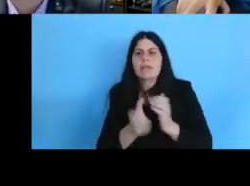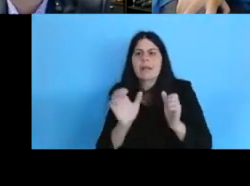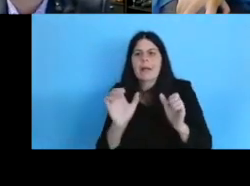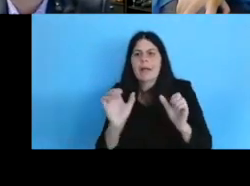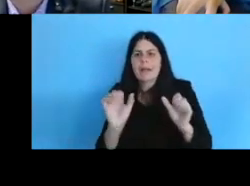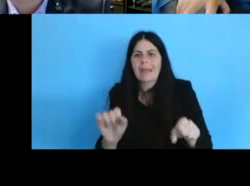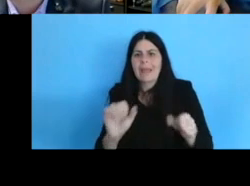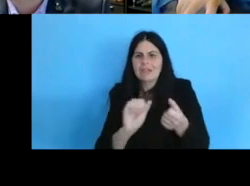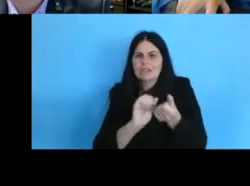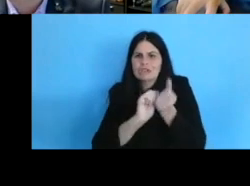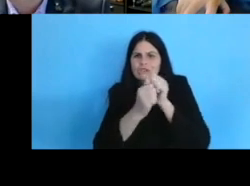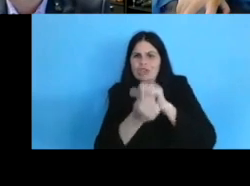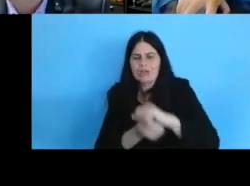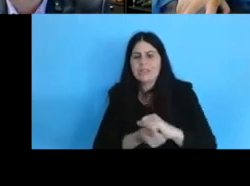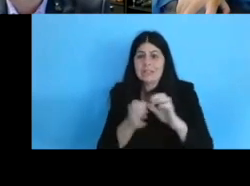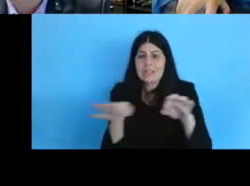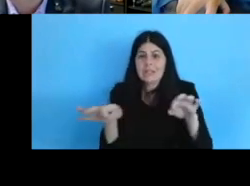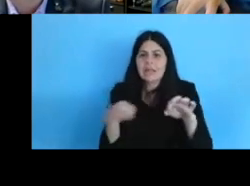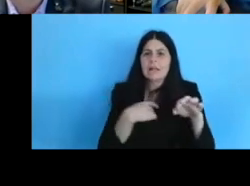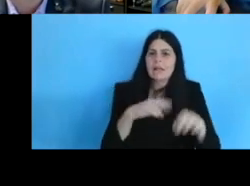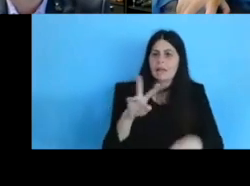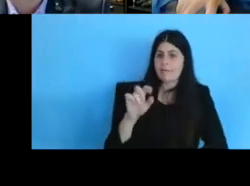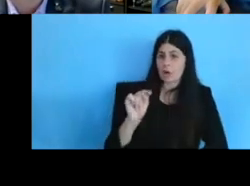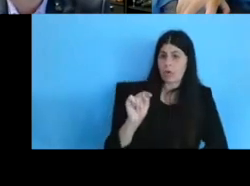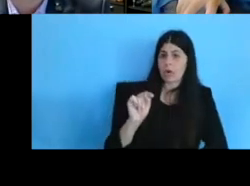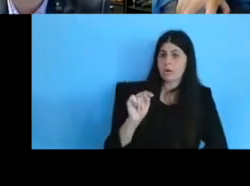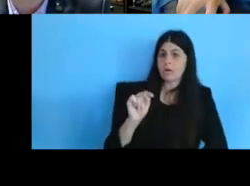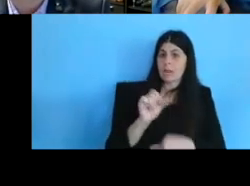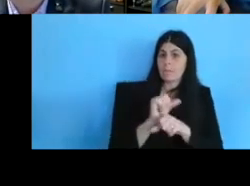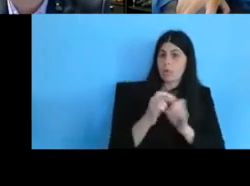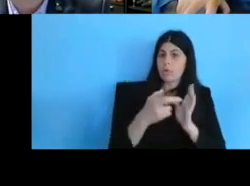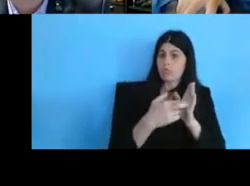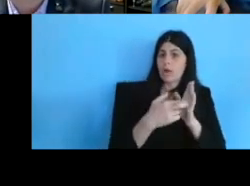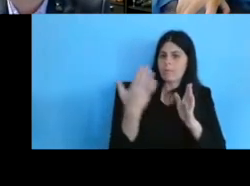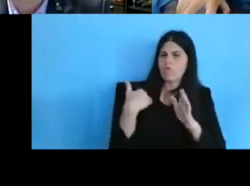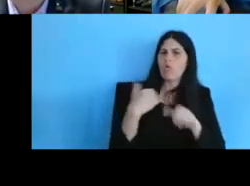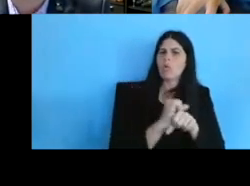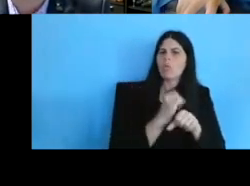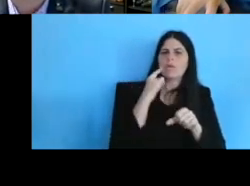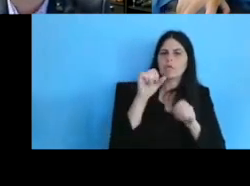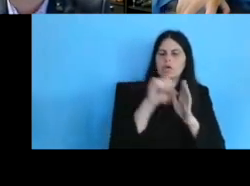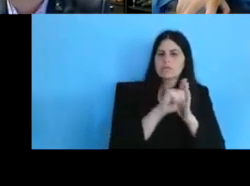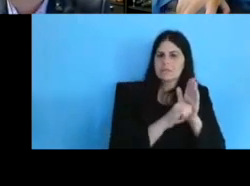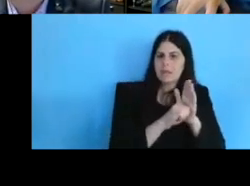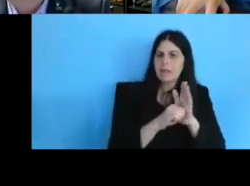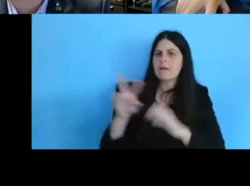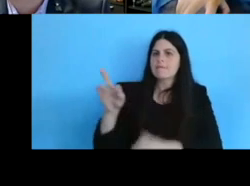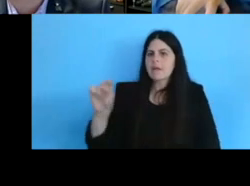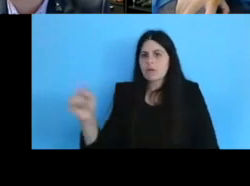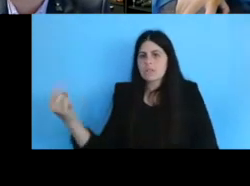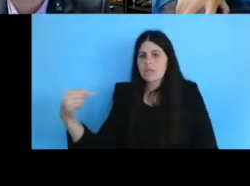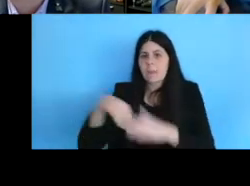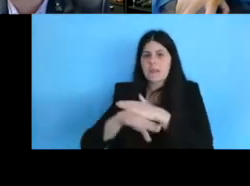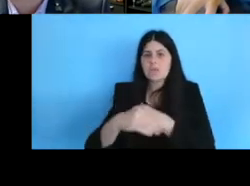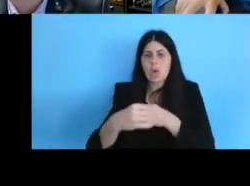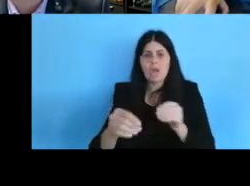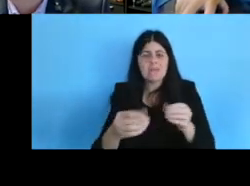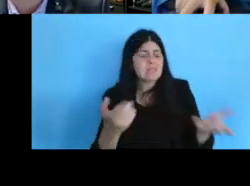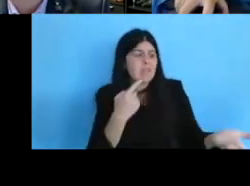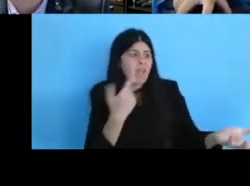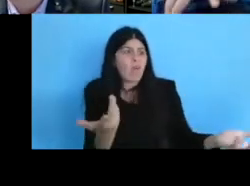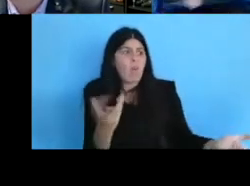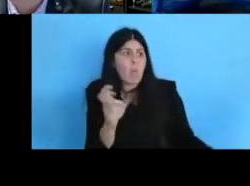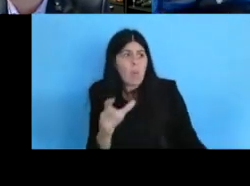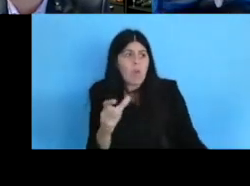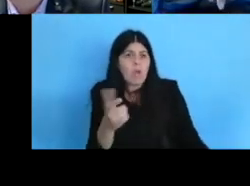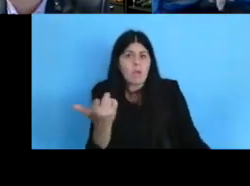came up as a local veteran employment rep when I worked with a state helping veterans find employment. I would get veterans in the office and they would say, well, I'm an